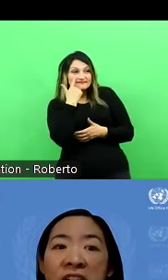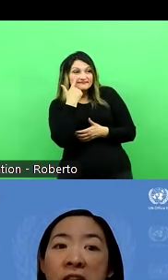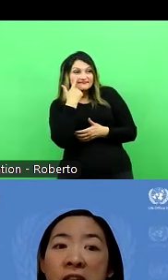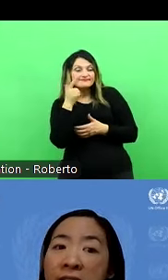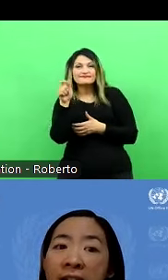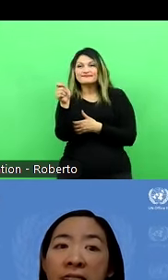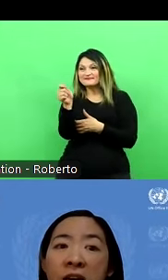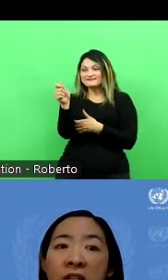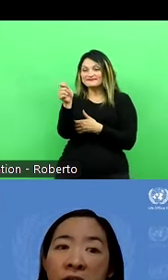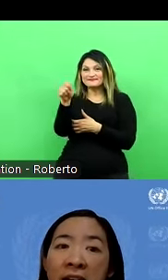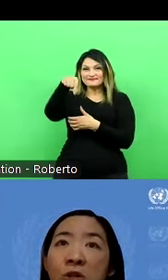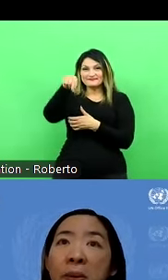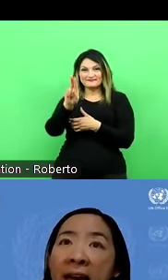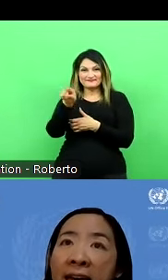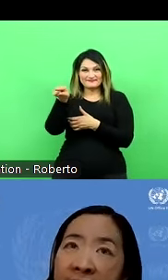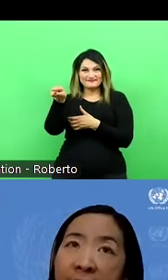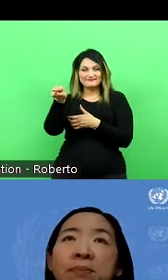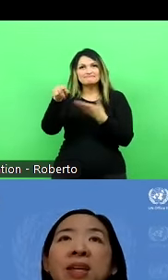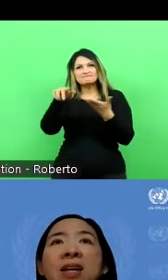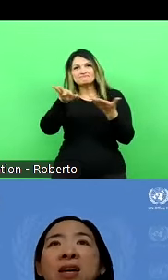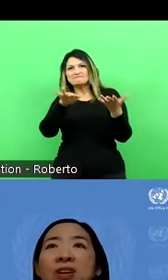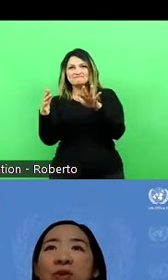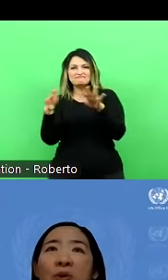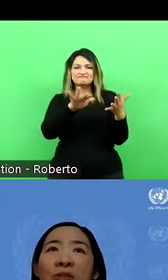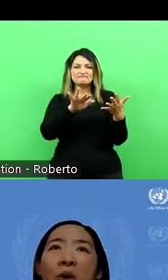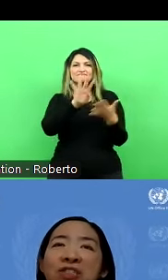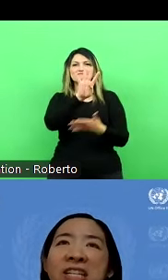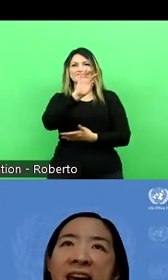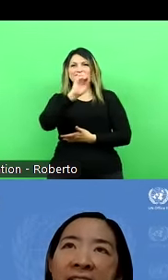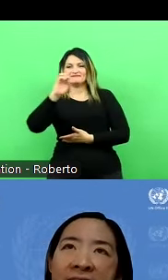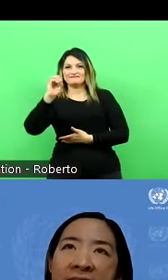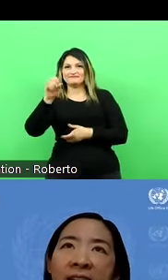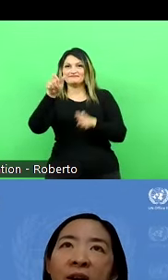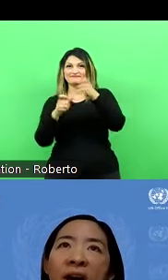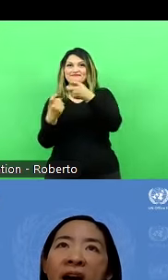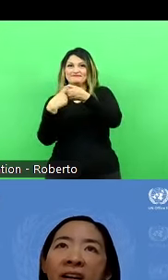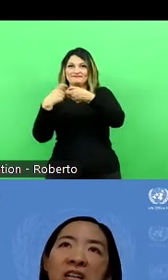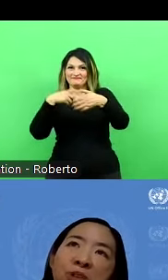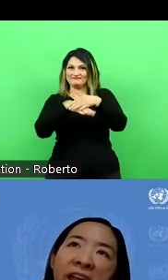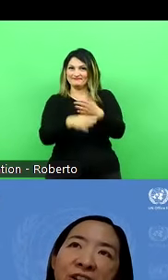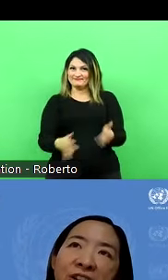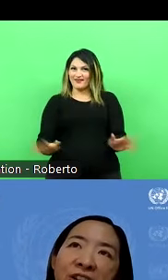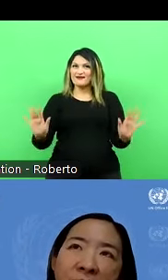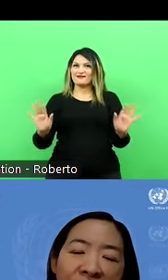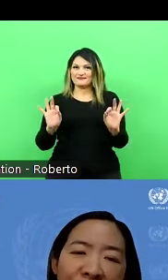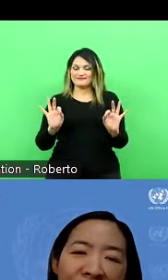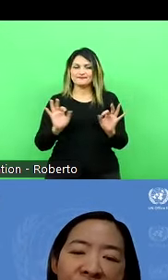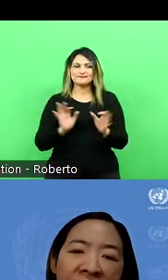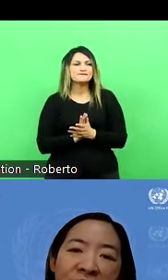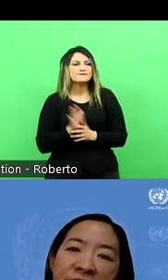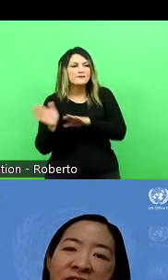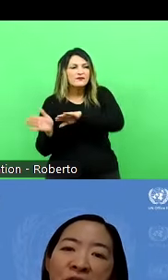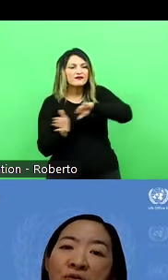which is looking at the societal capacity. So the question is asking, are communication materials